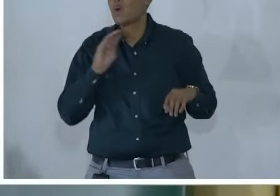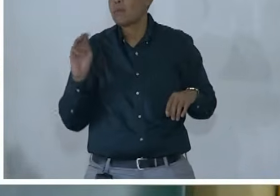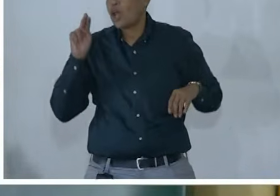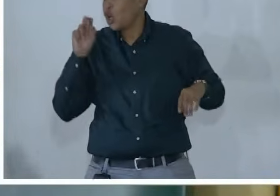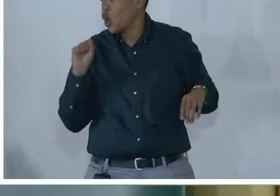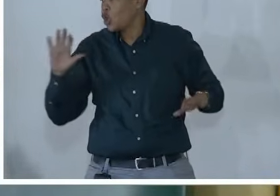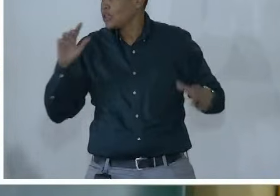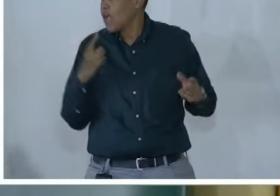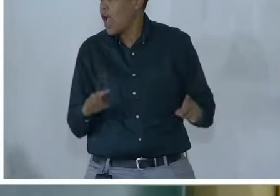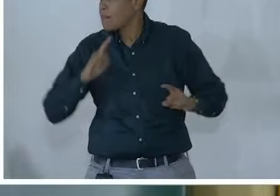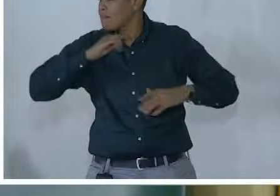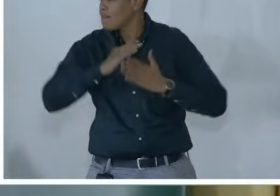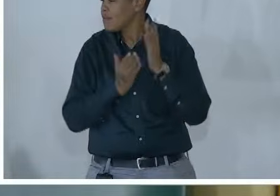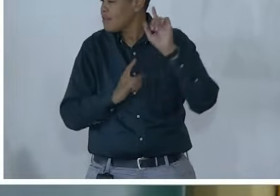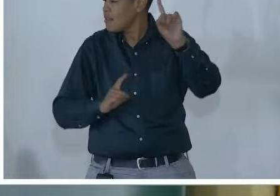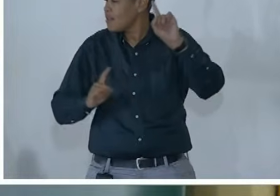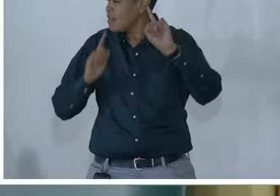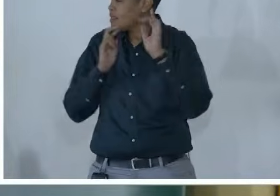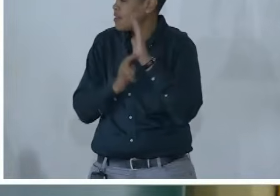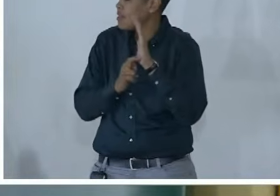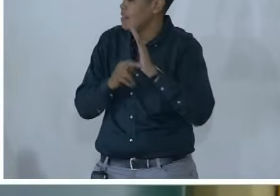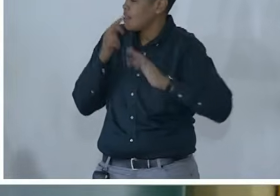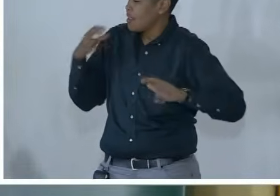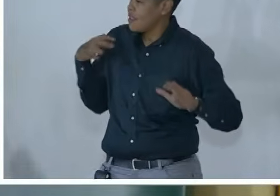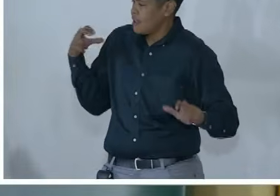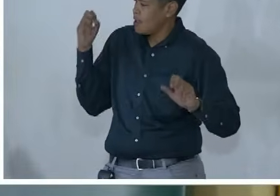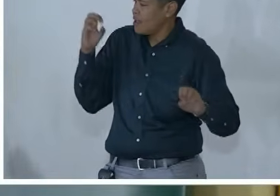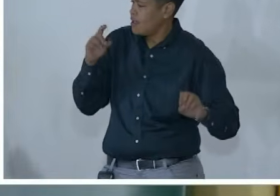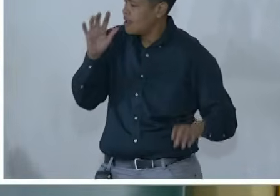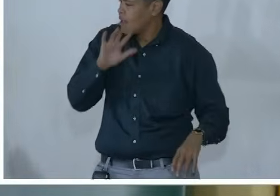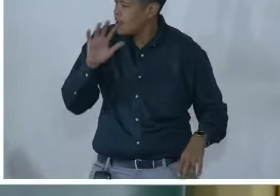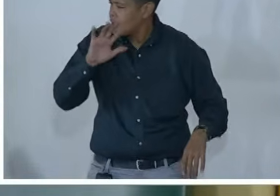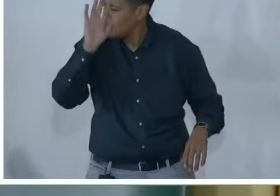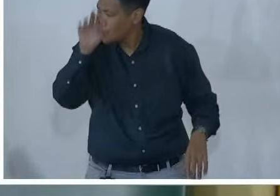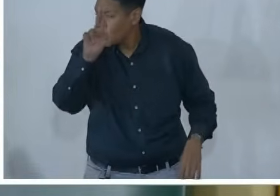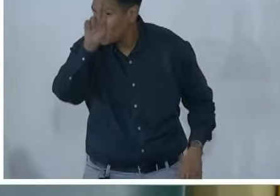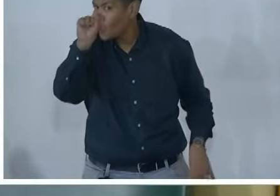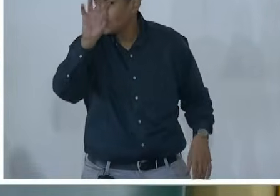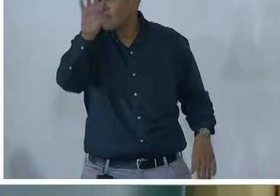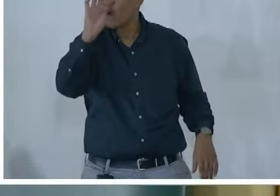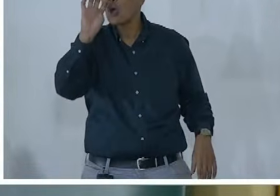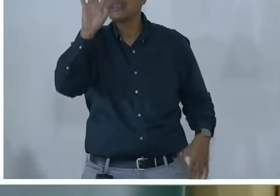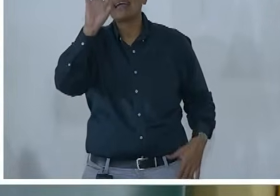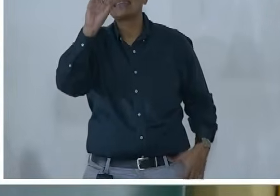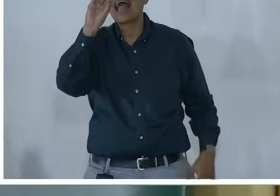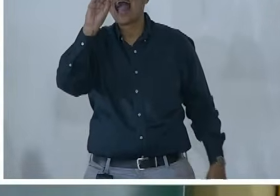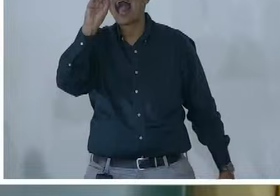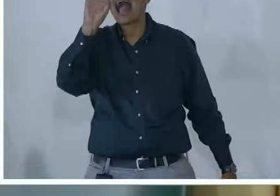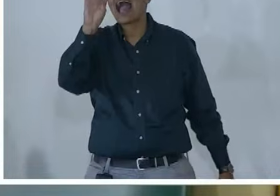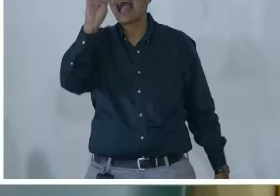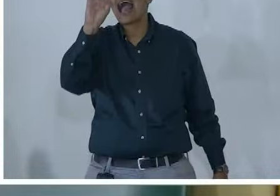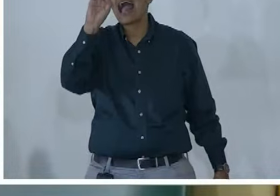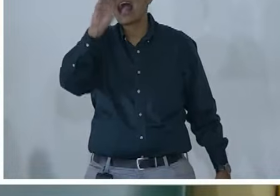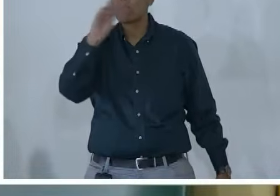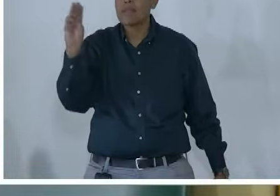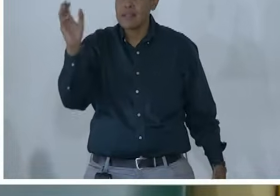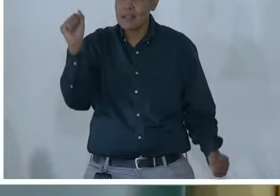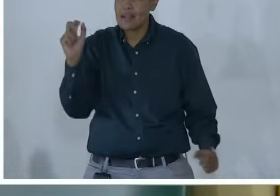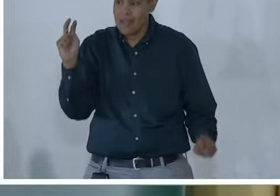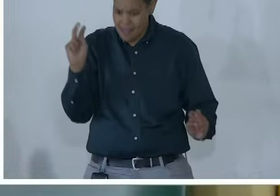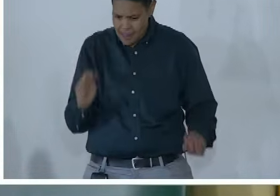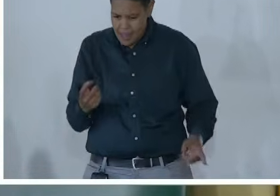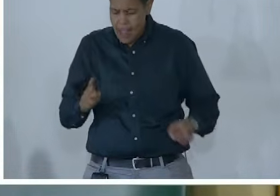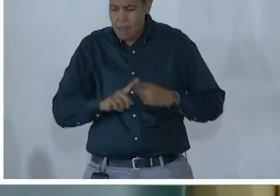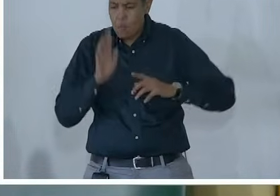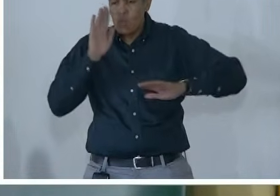tons. Phase 1 represents an investment of approximately US $490 million and